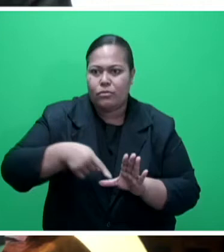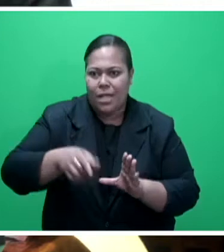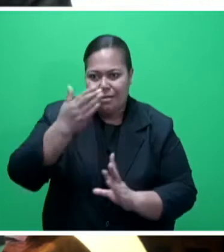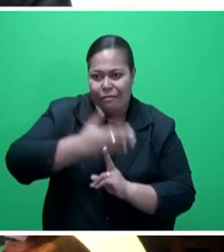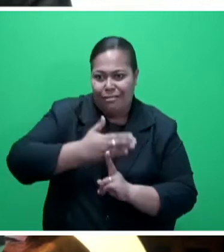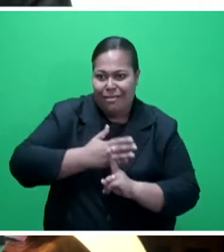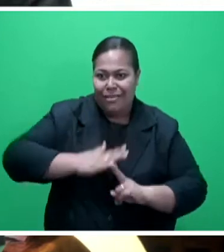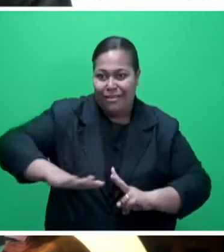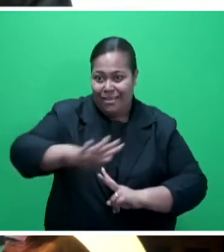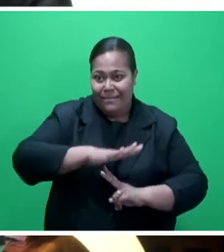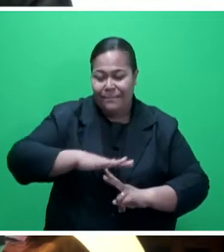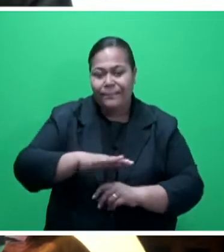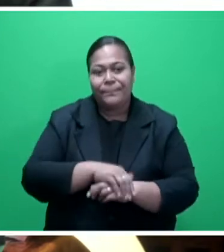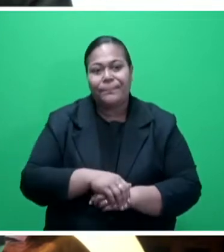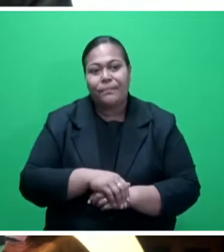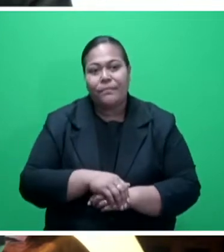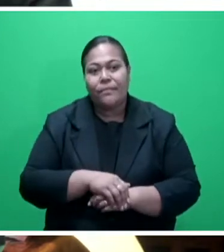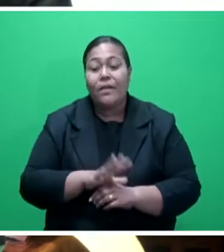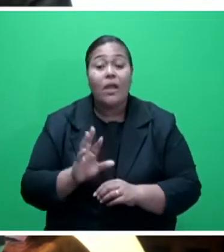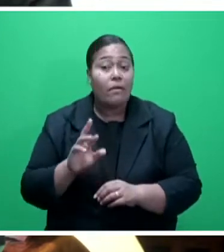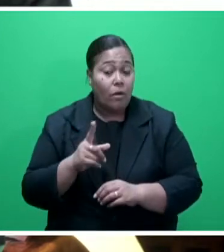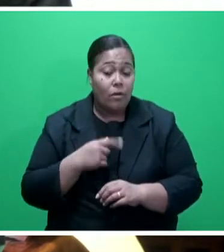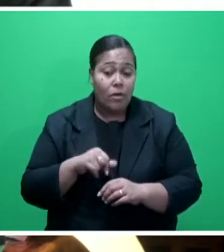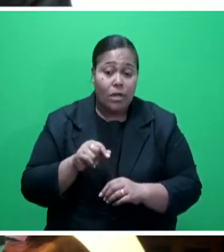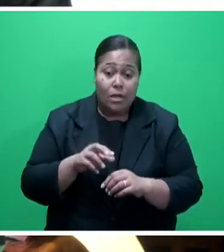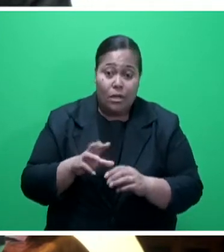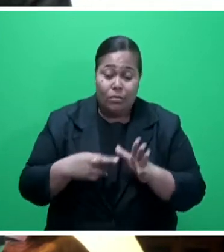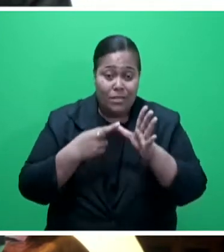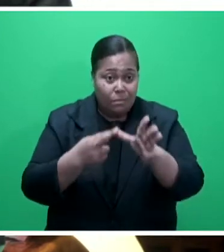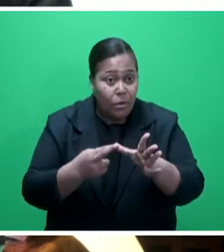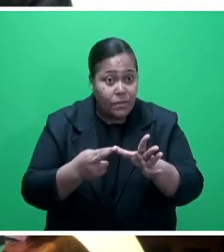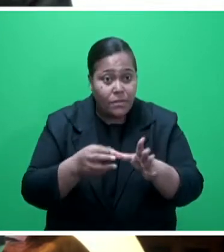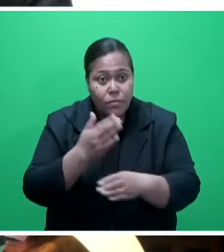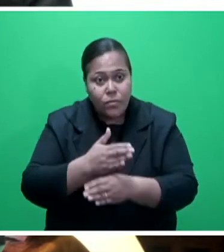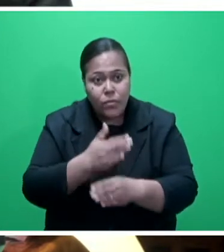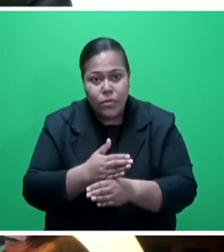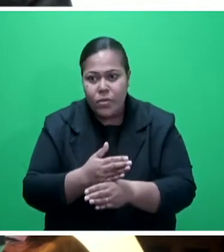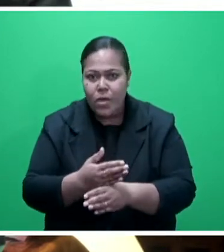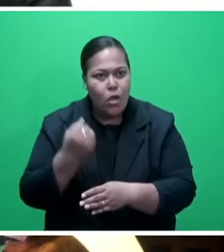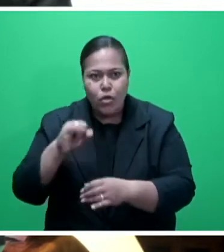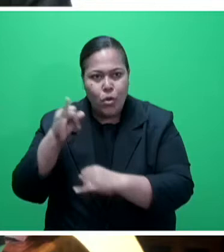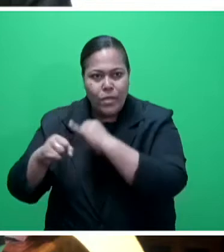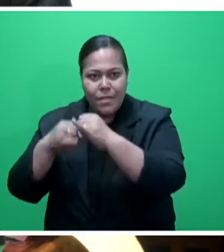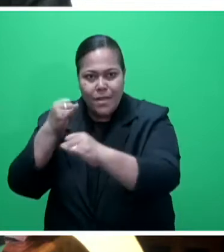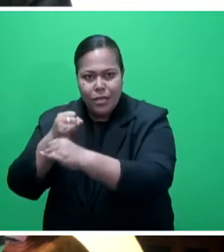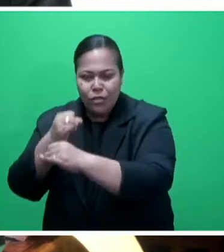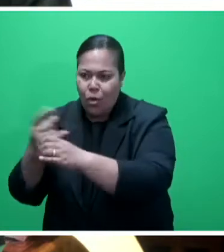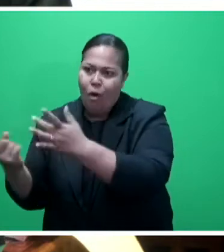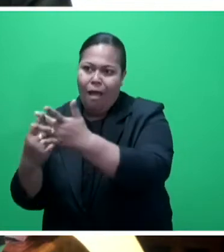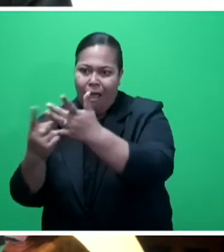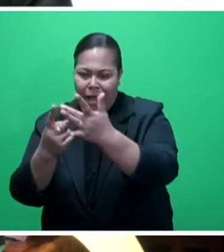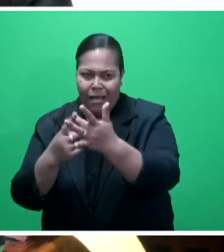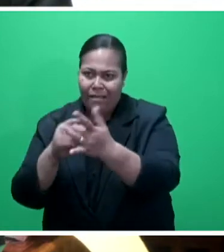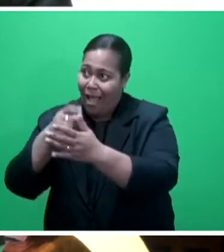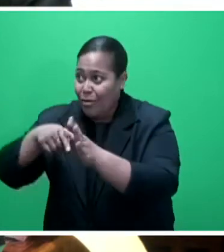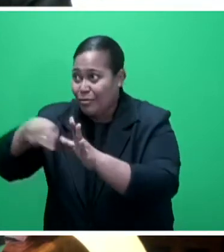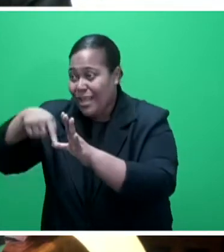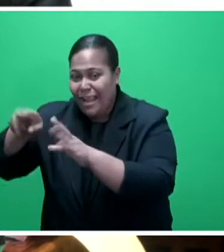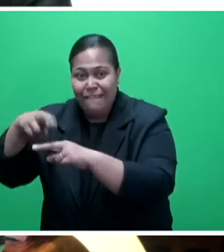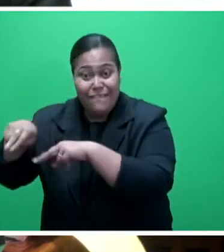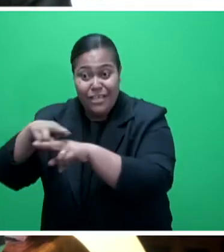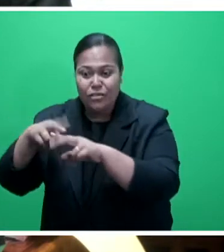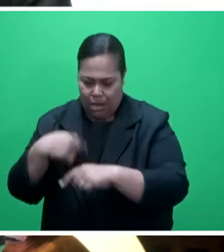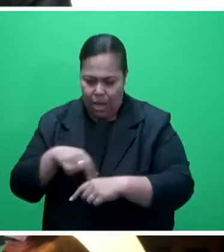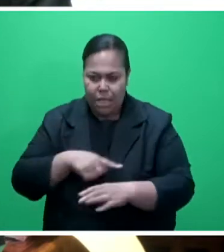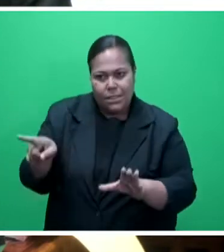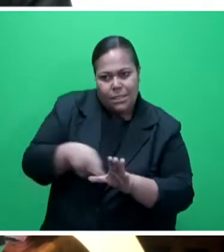areas. During the response efforts, no international humanitarian workers outside of Fiji took part in the relief efforts. This speaks volume